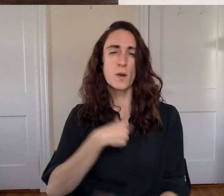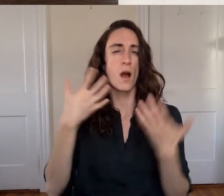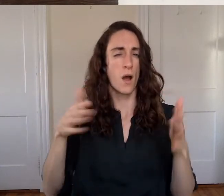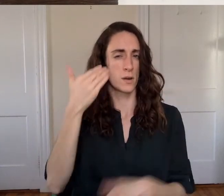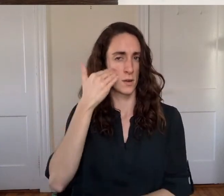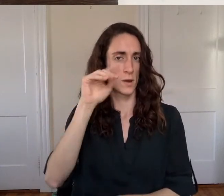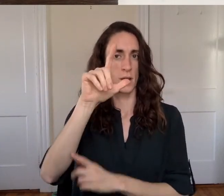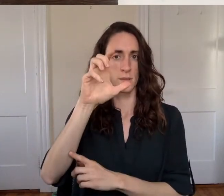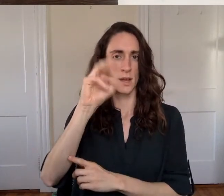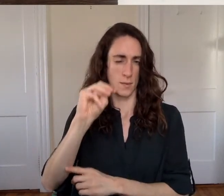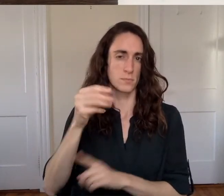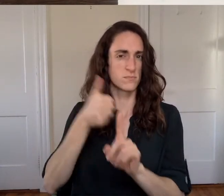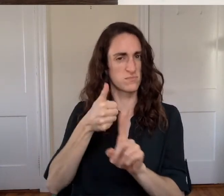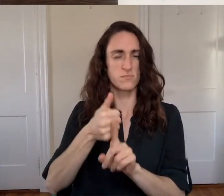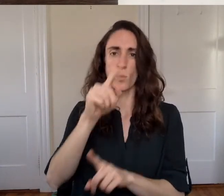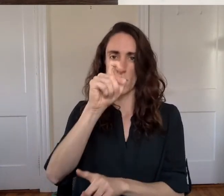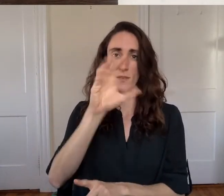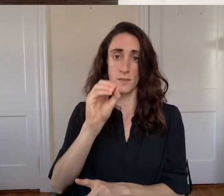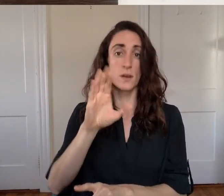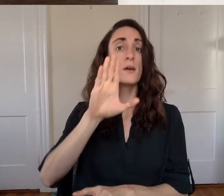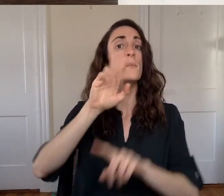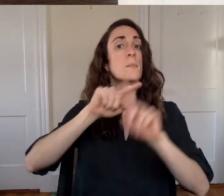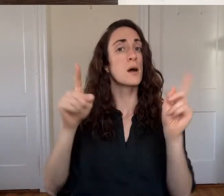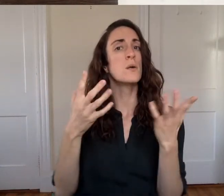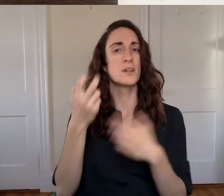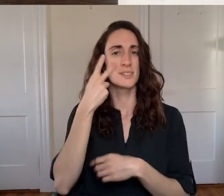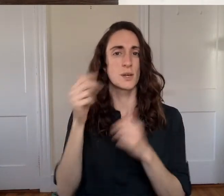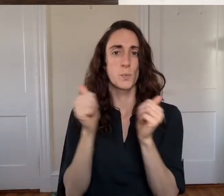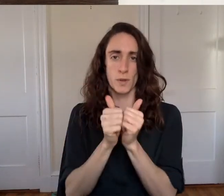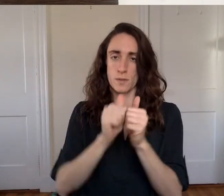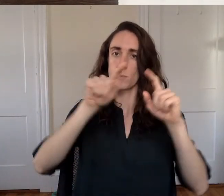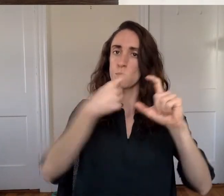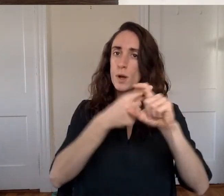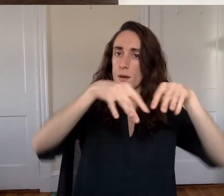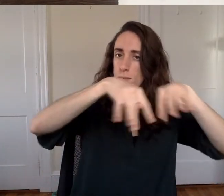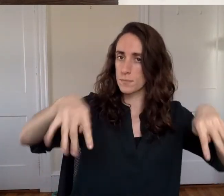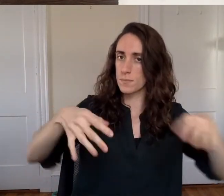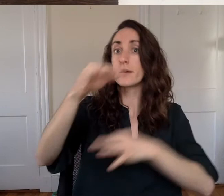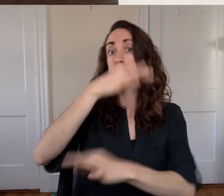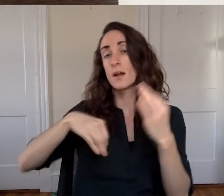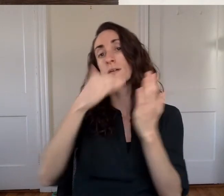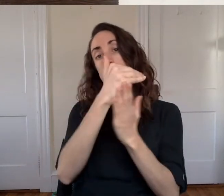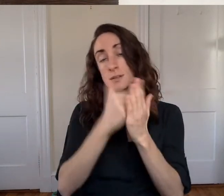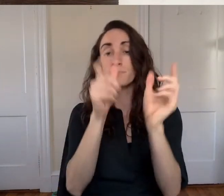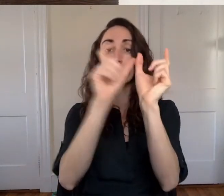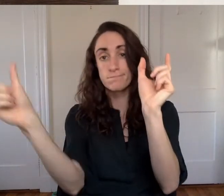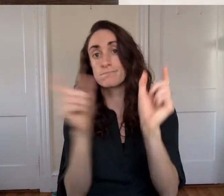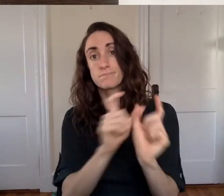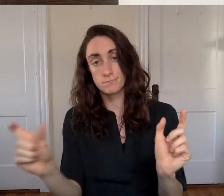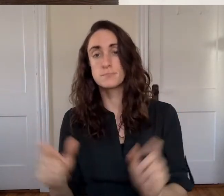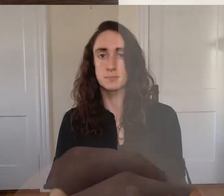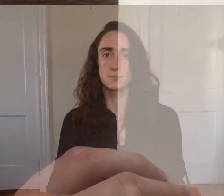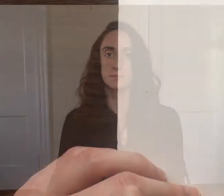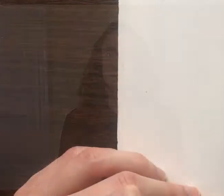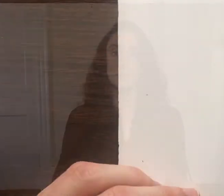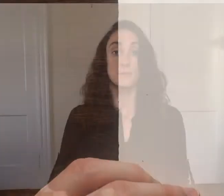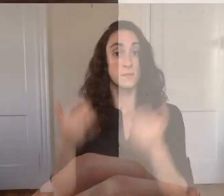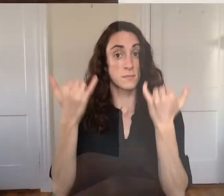So let's look at that same example of 30 and 50 and find the least common multiple using prime factorization instead.